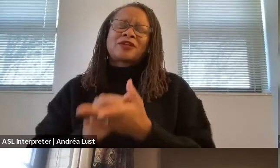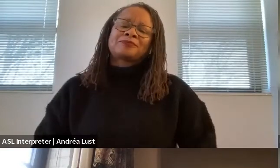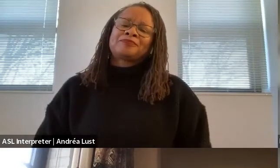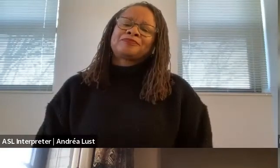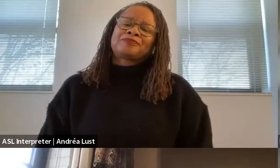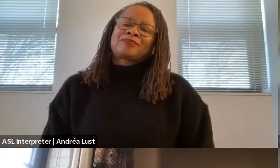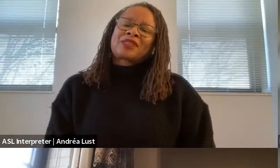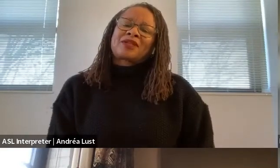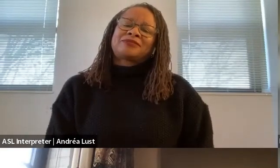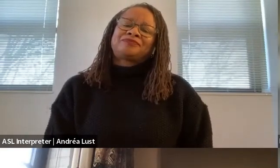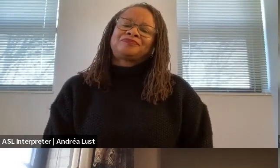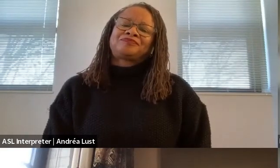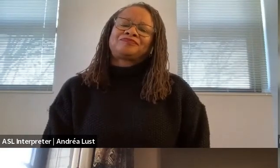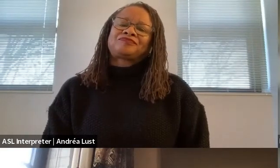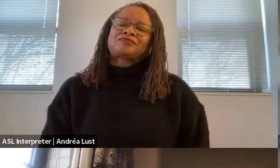You know,